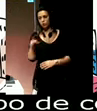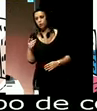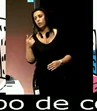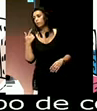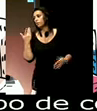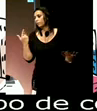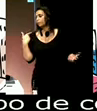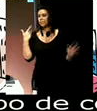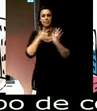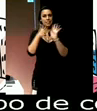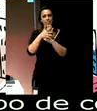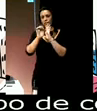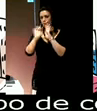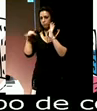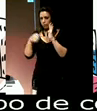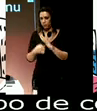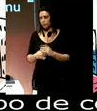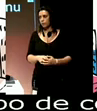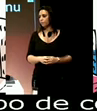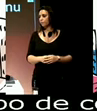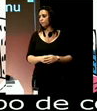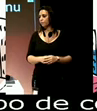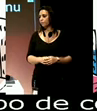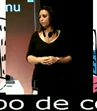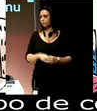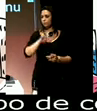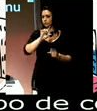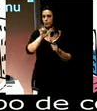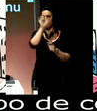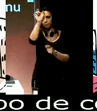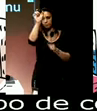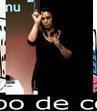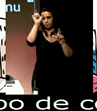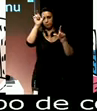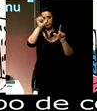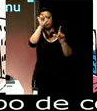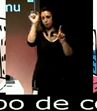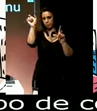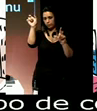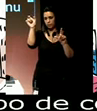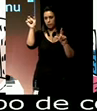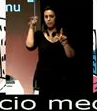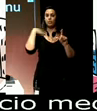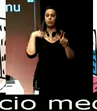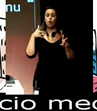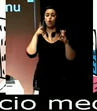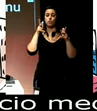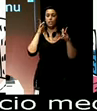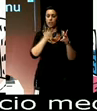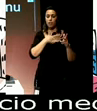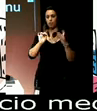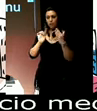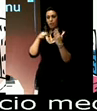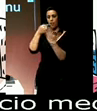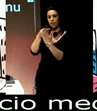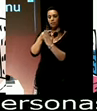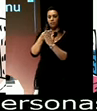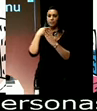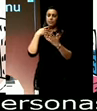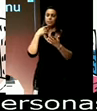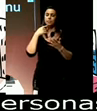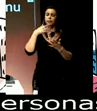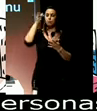is available for people with visual impairment. But also for the establishment to be